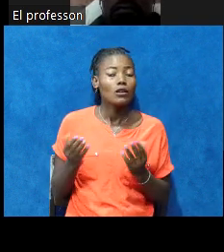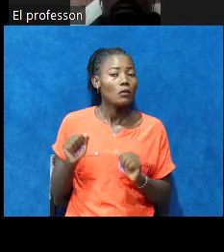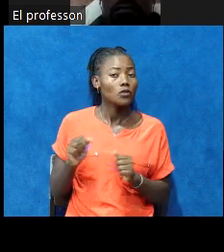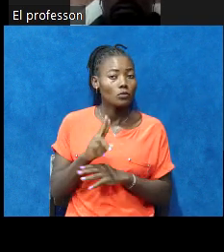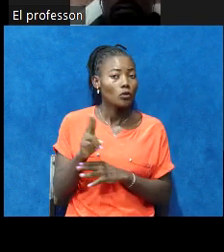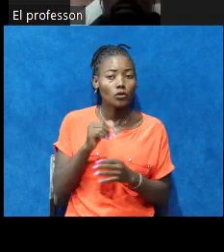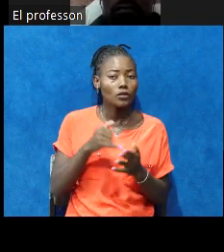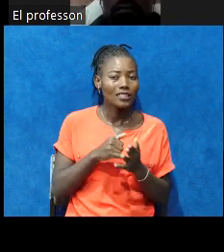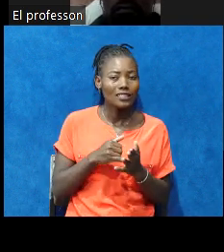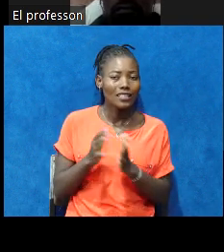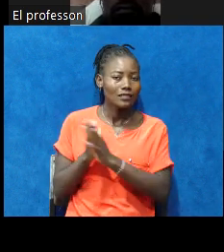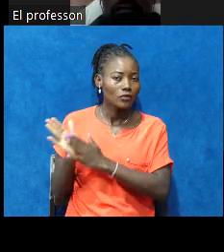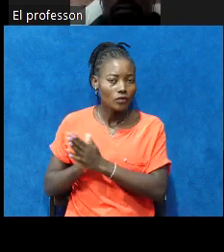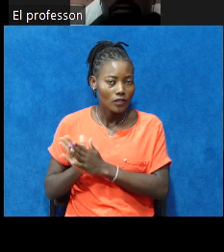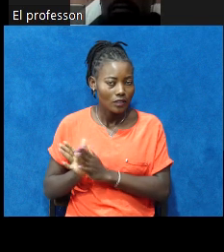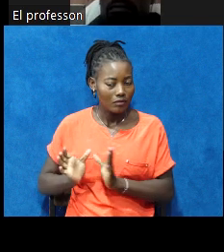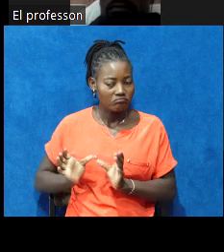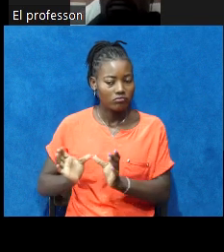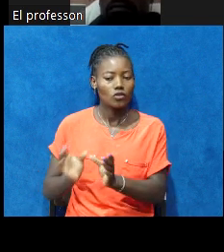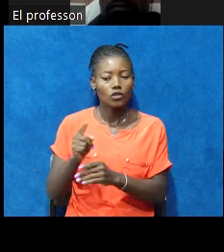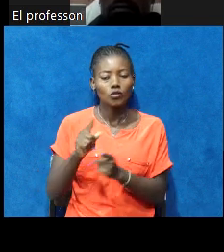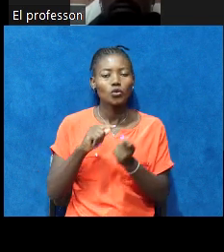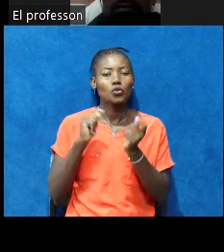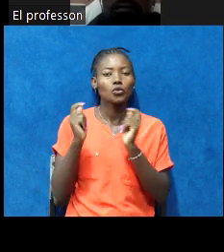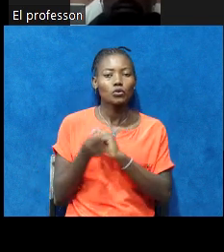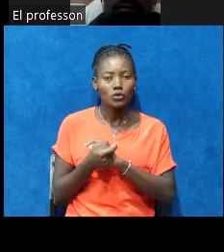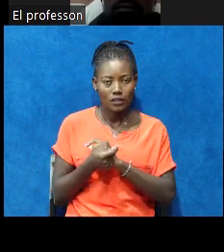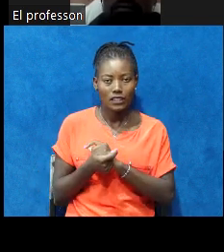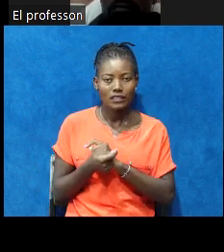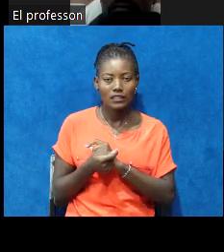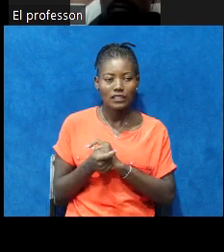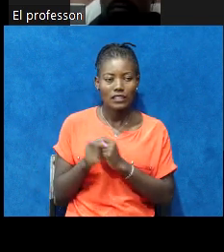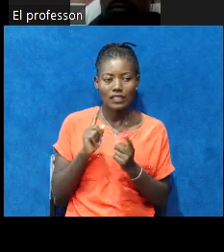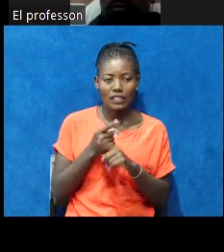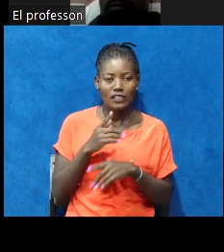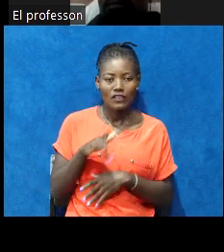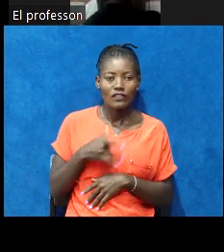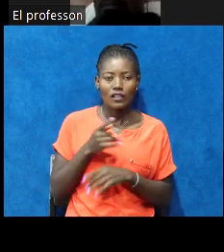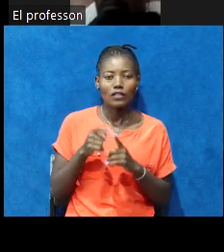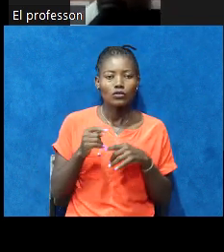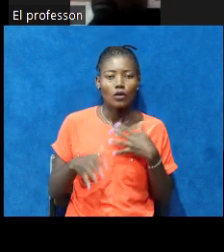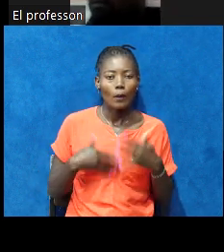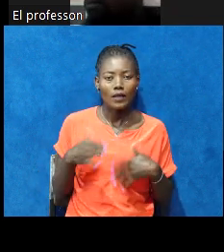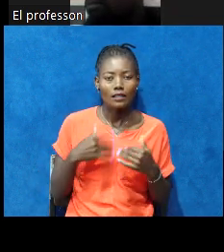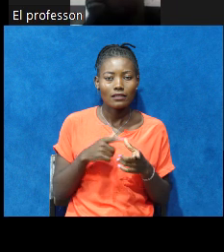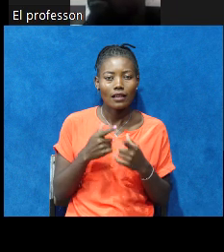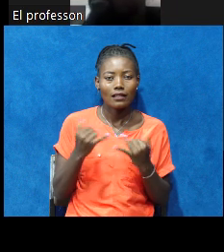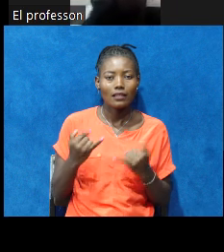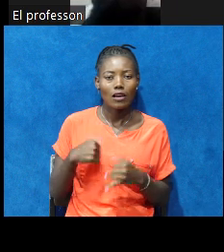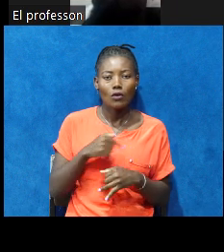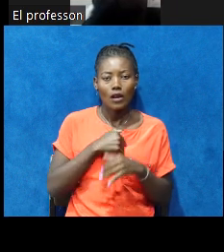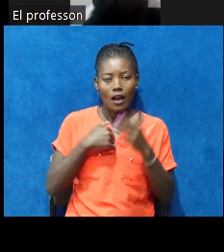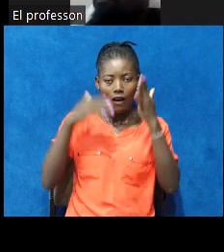a motivator, something that's pushing you, you change the anxious feelings into excitement. Then now we